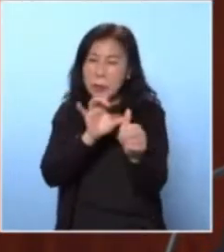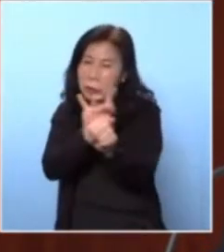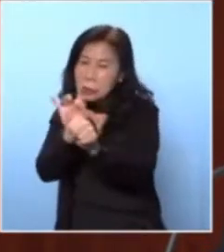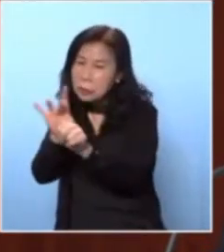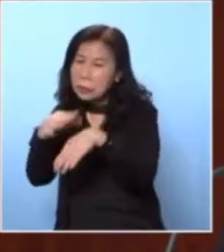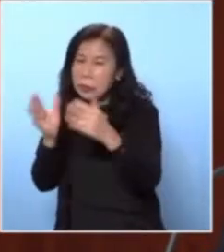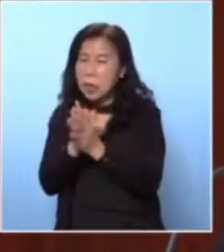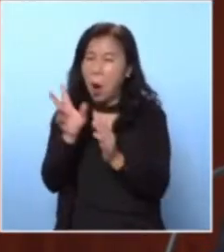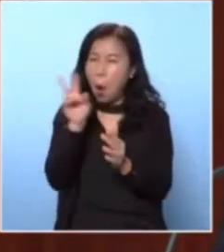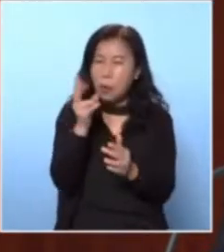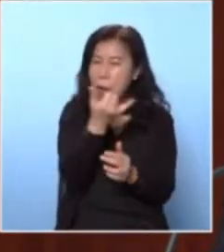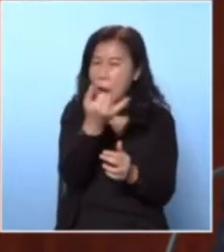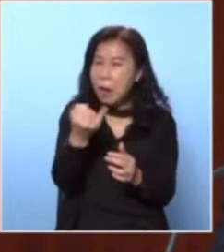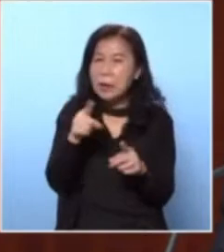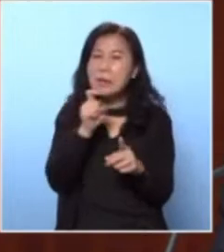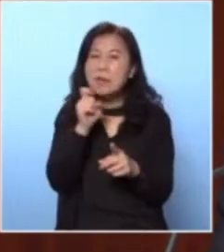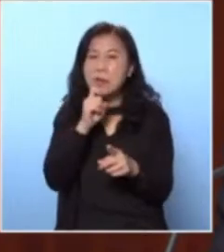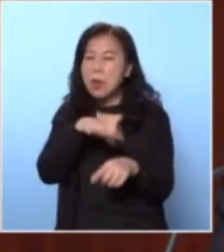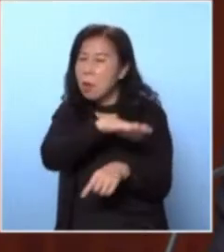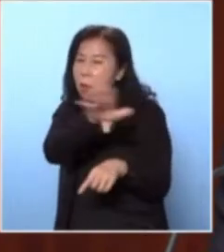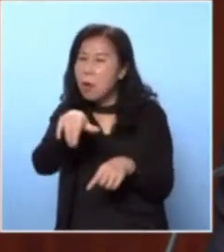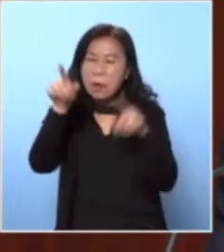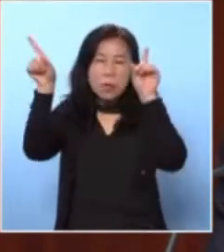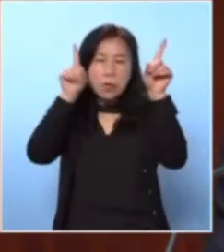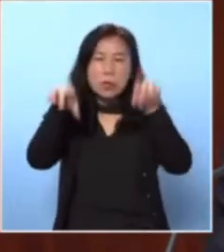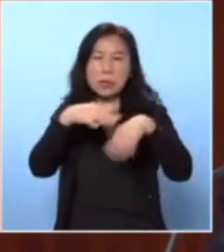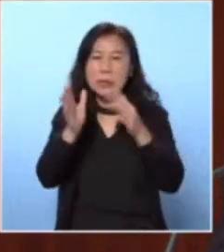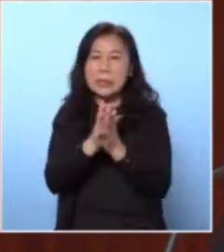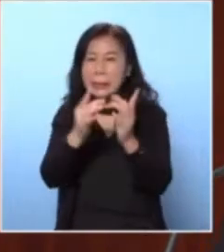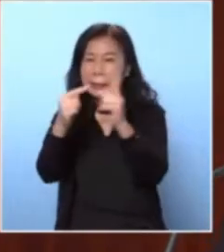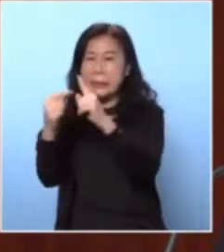Kong SAR.